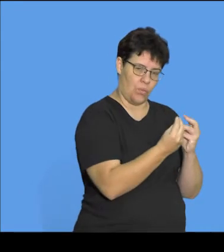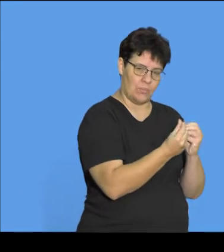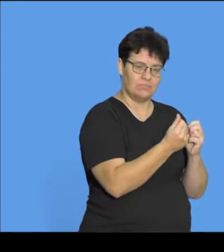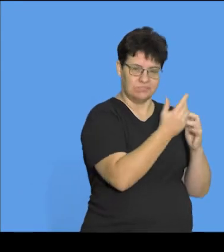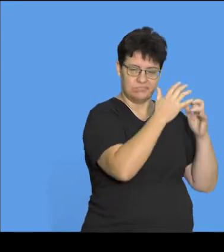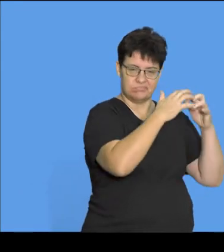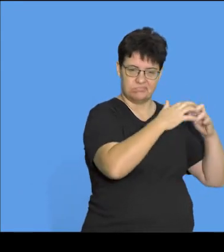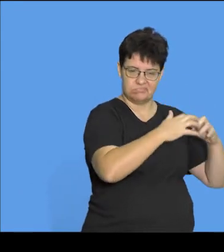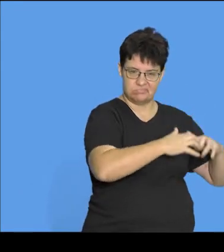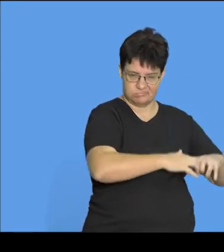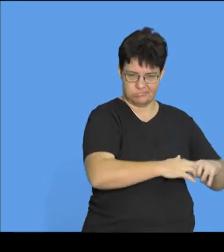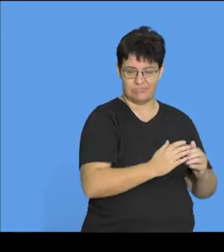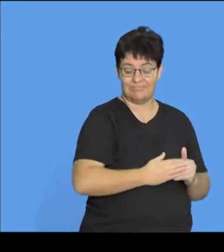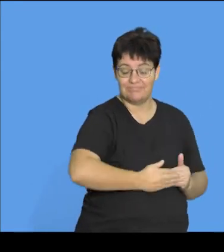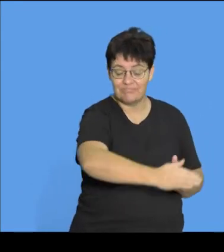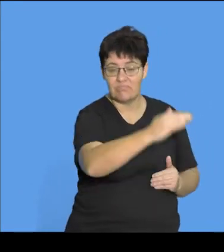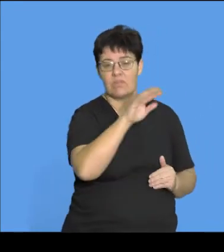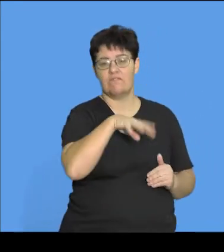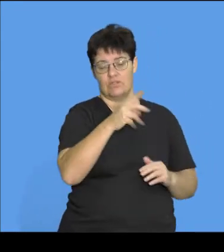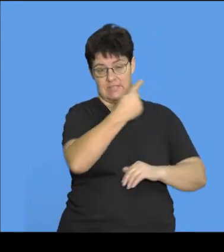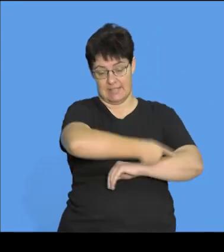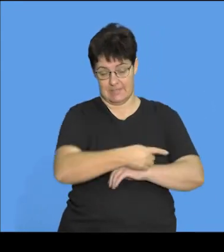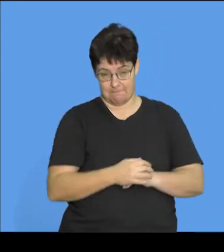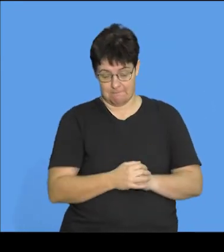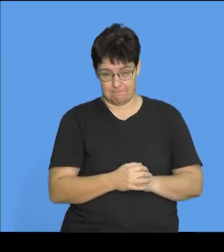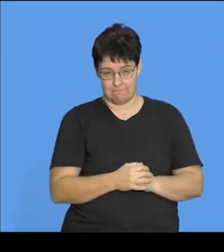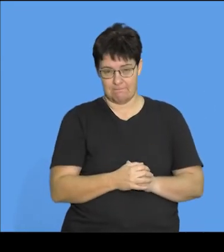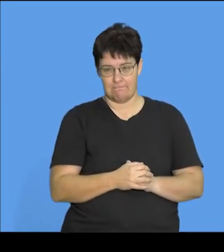deteriorates over the next 14 odd days.